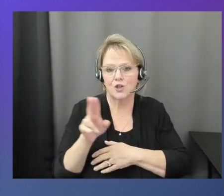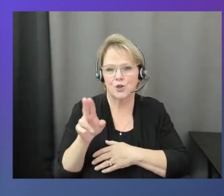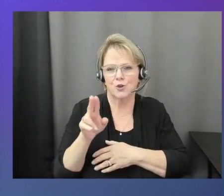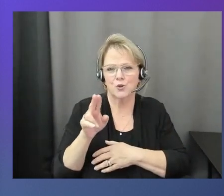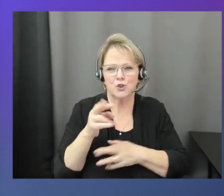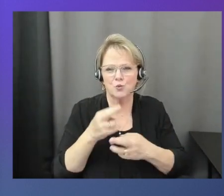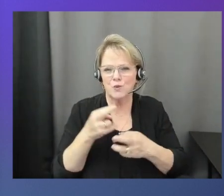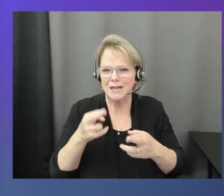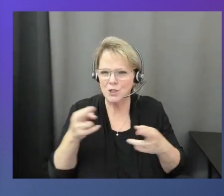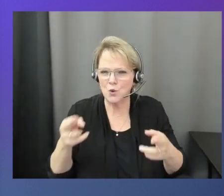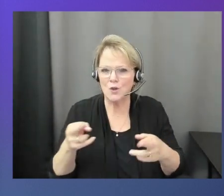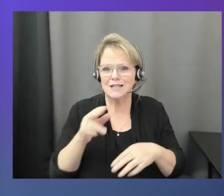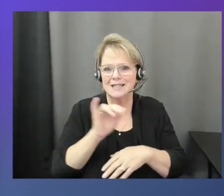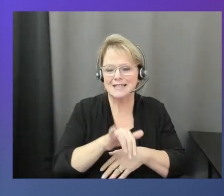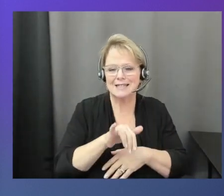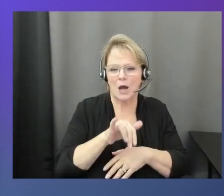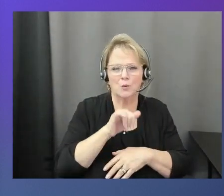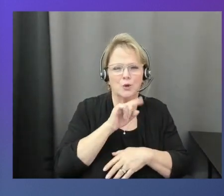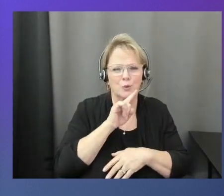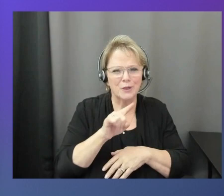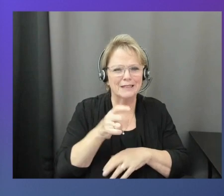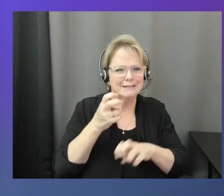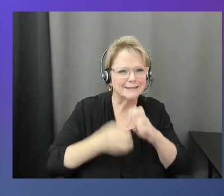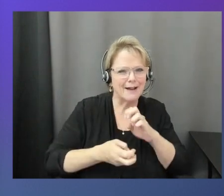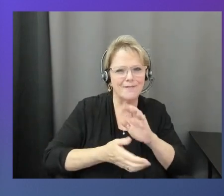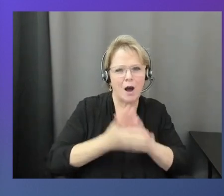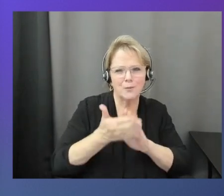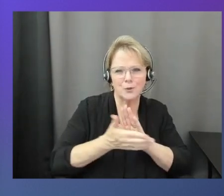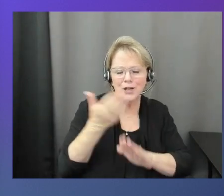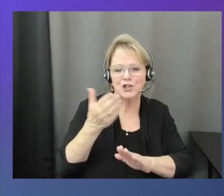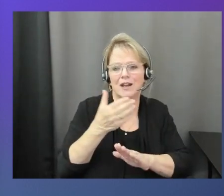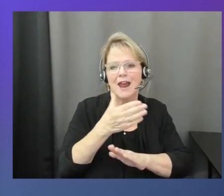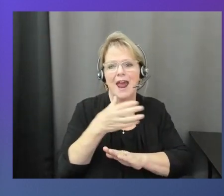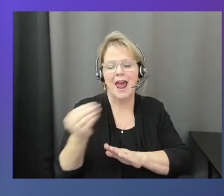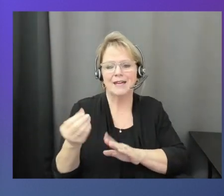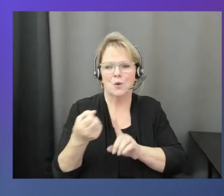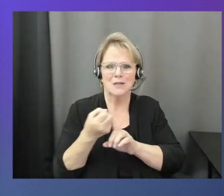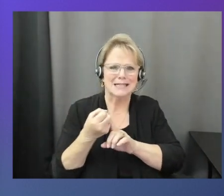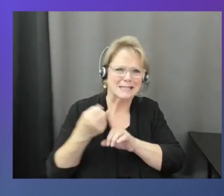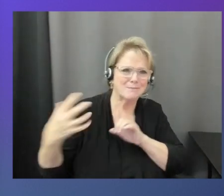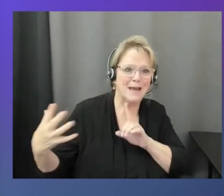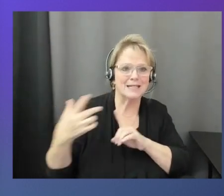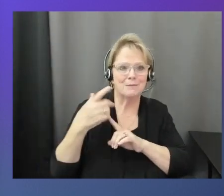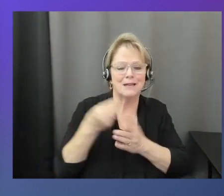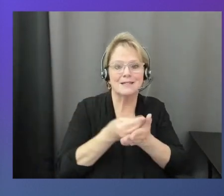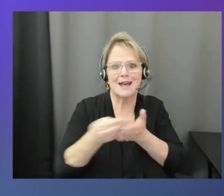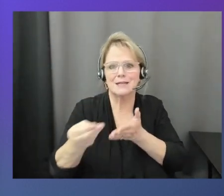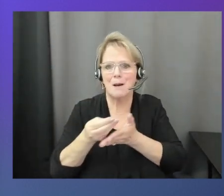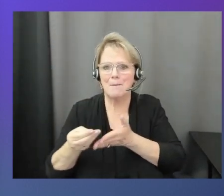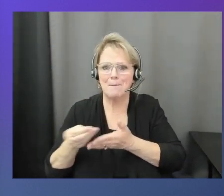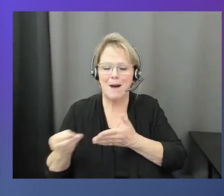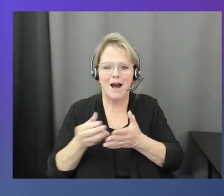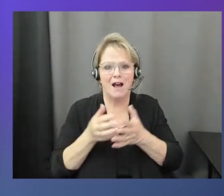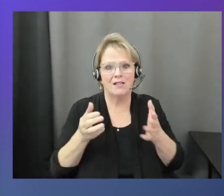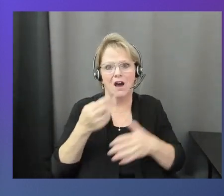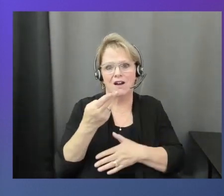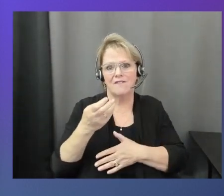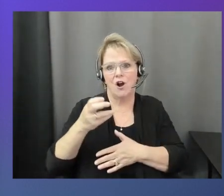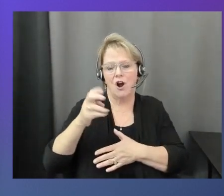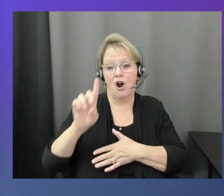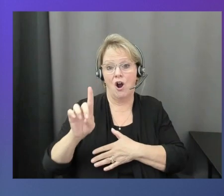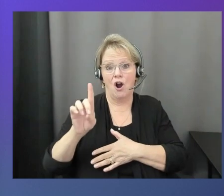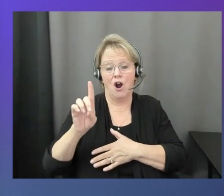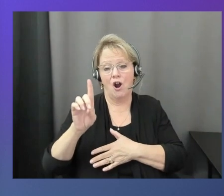operational intensive for them and was expensive because they need to purchase the upfront hardware. When nearing the end term of their